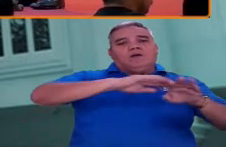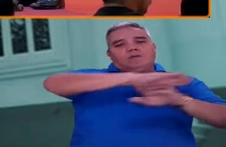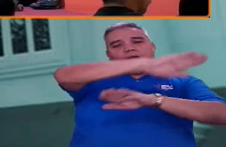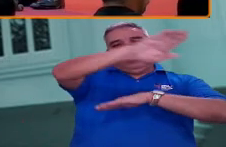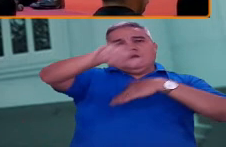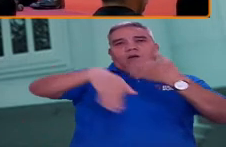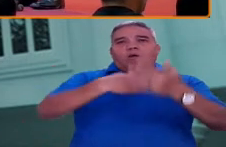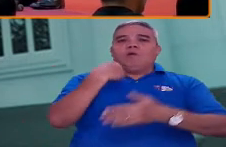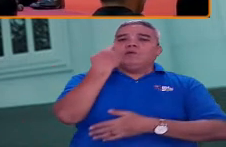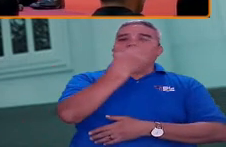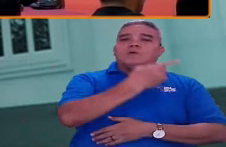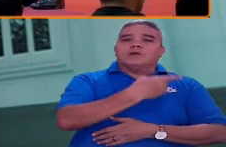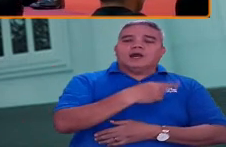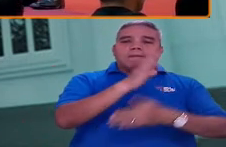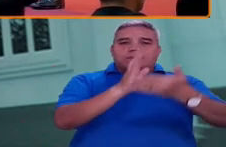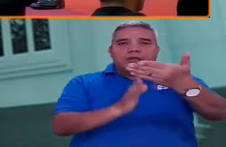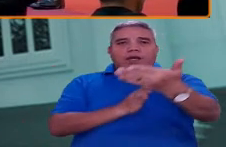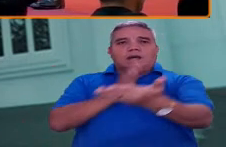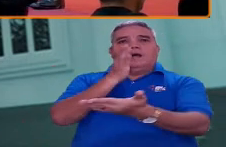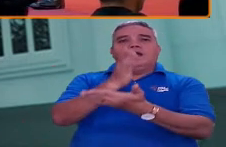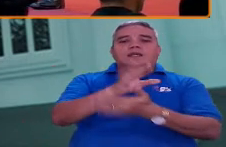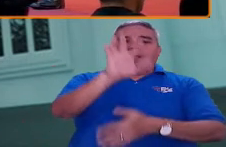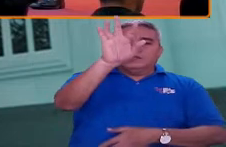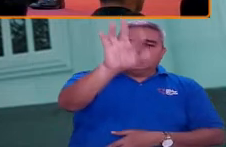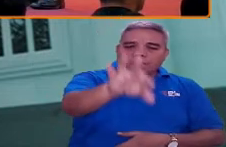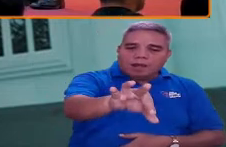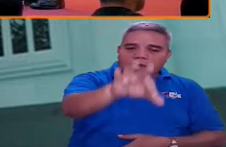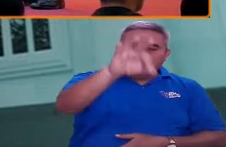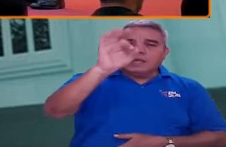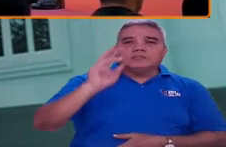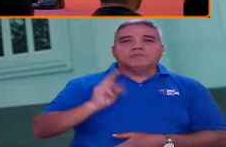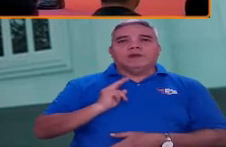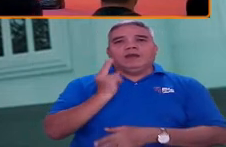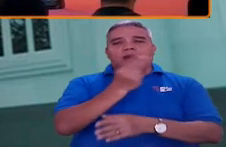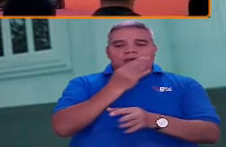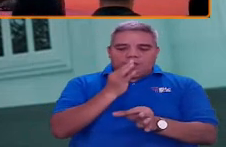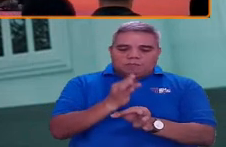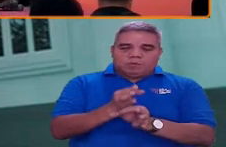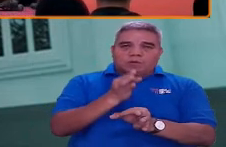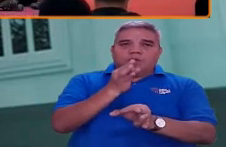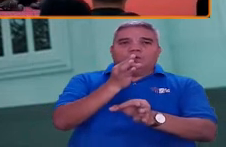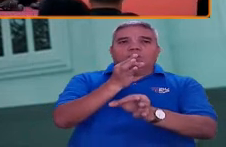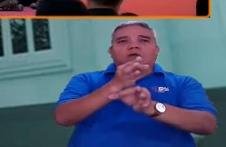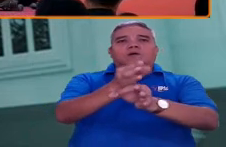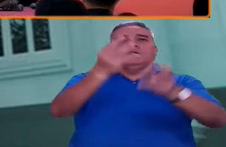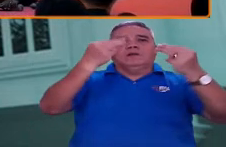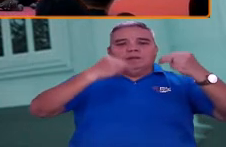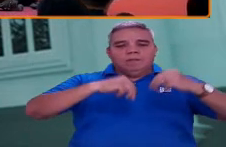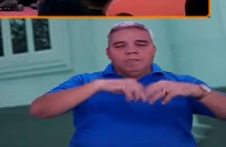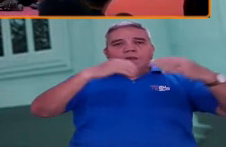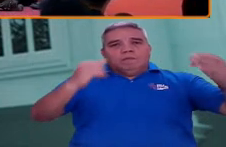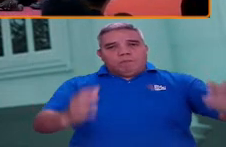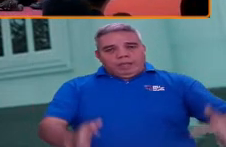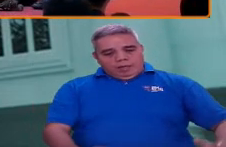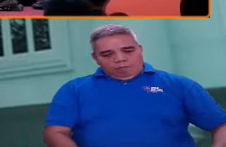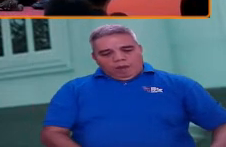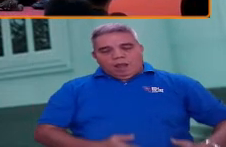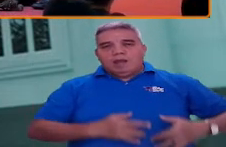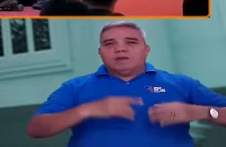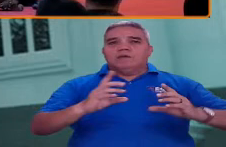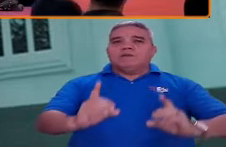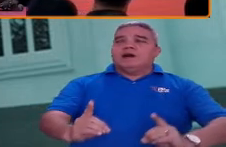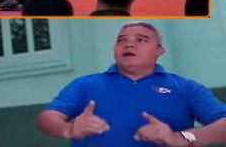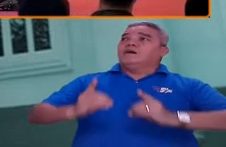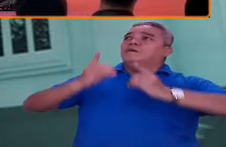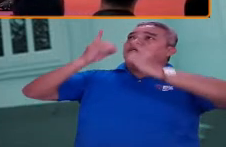lives. Oh, may all who come behind us find us faithful. Amen. May